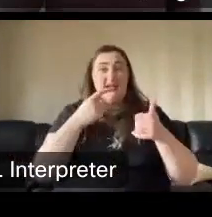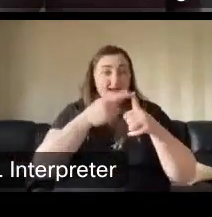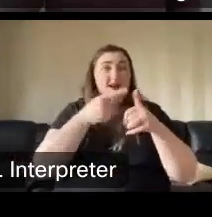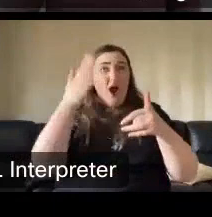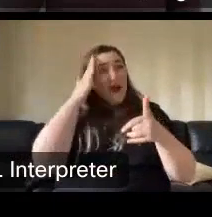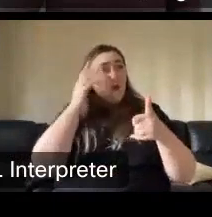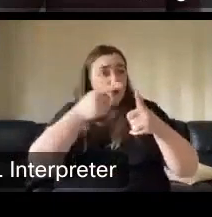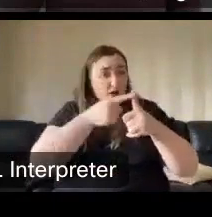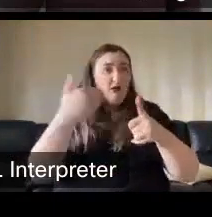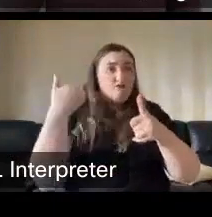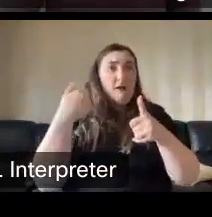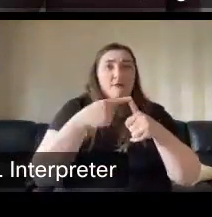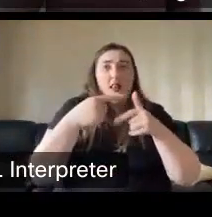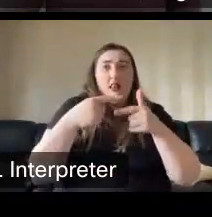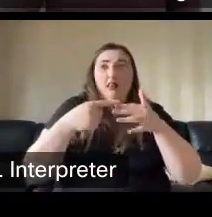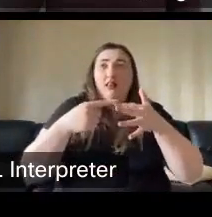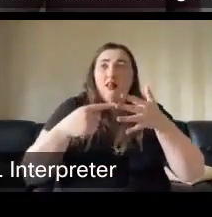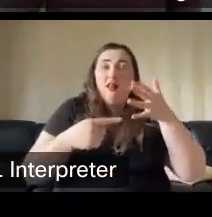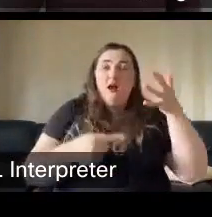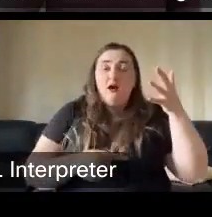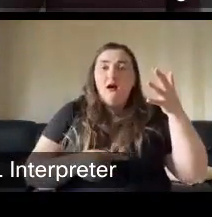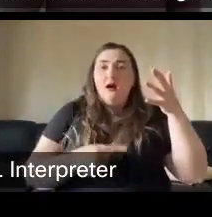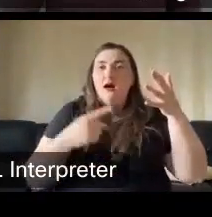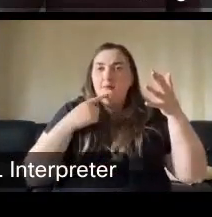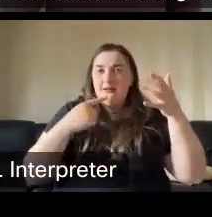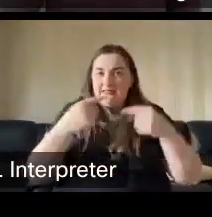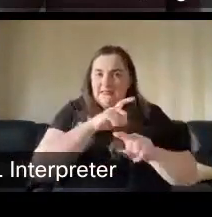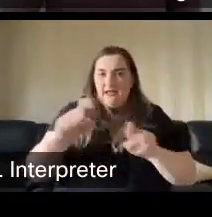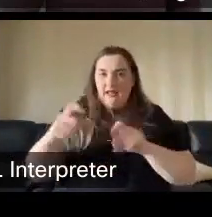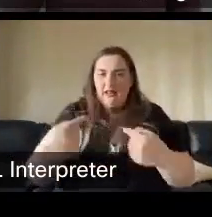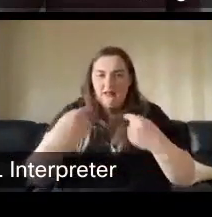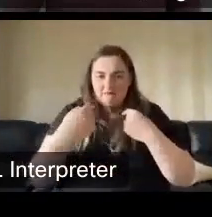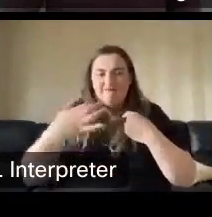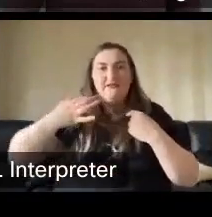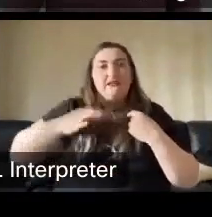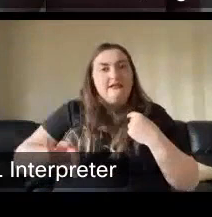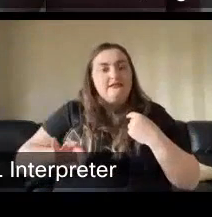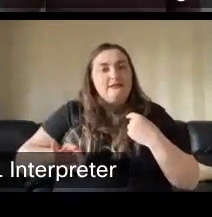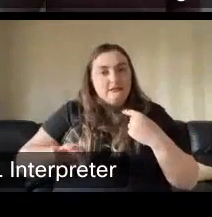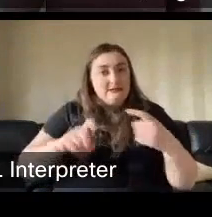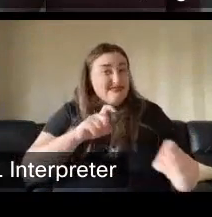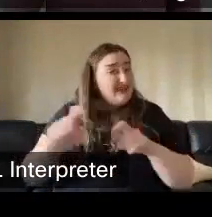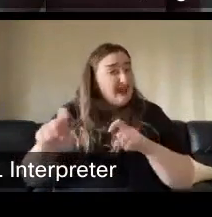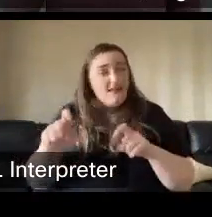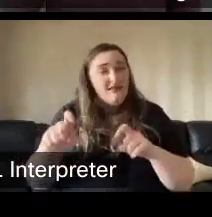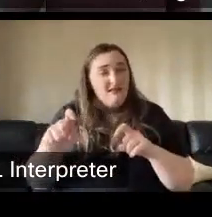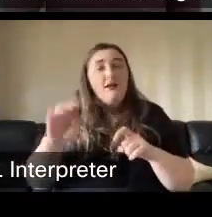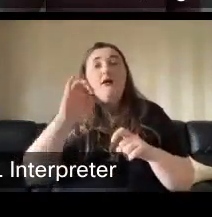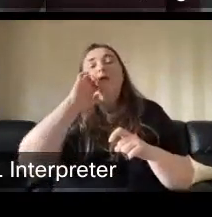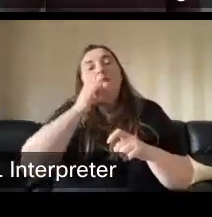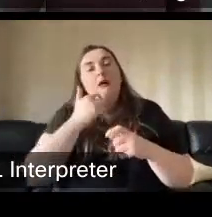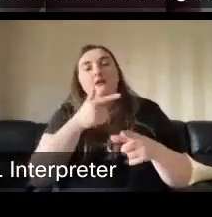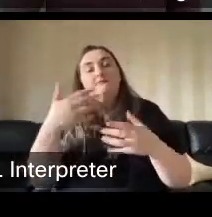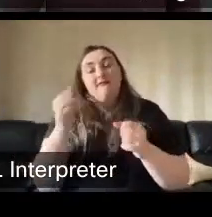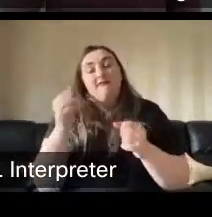in the situation that contributed to the bad outcome, they will still feel guilt because they are